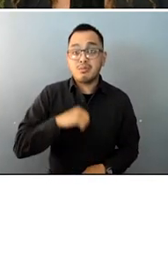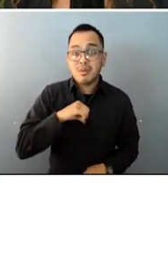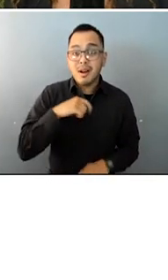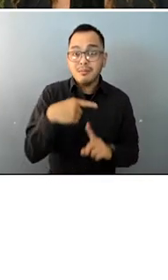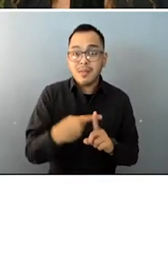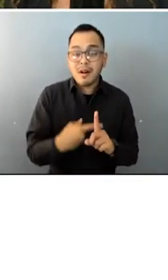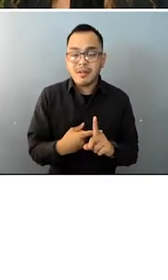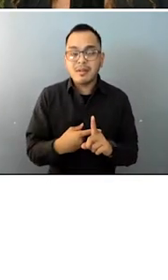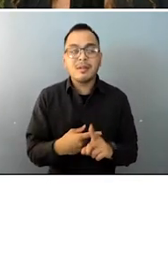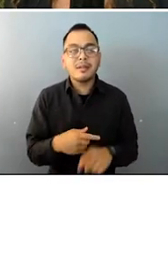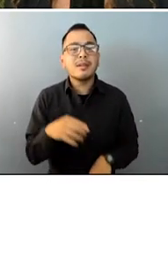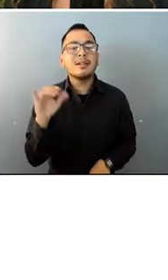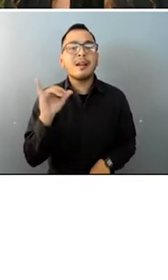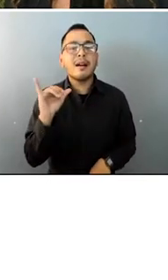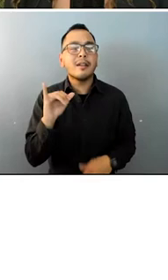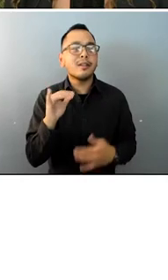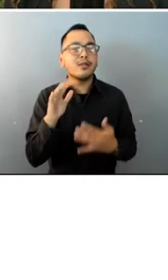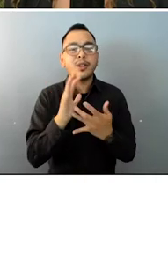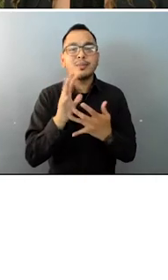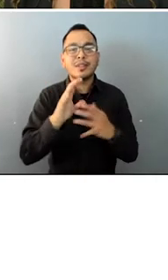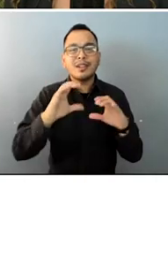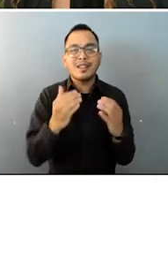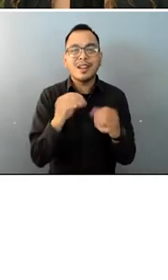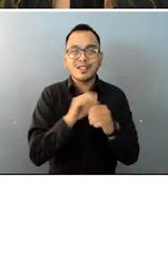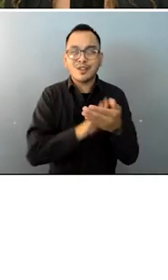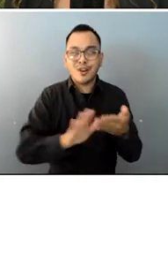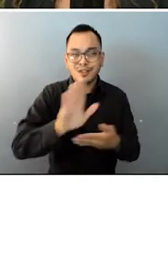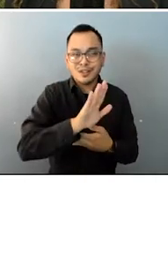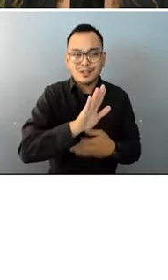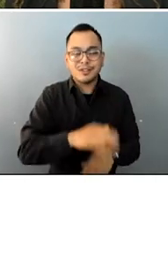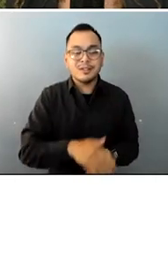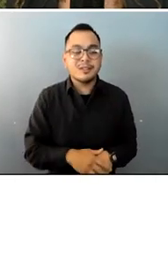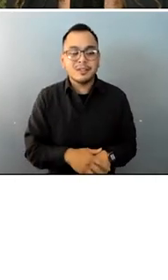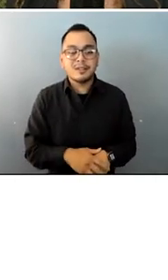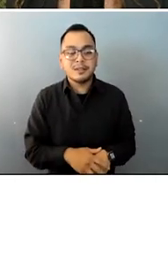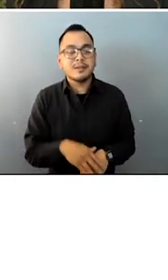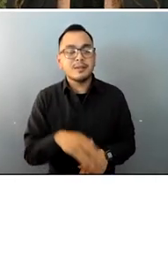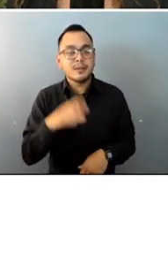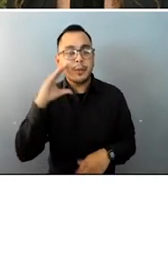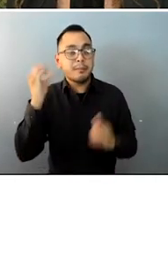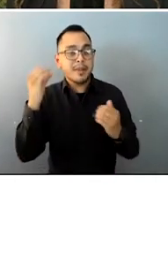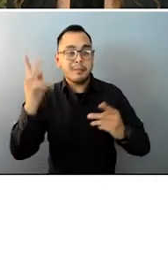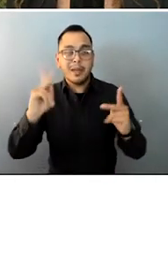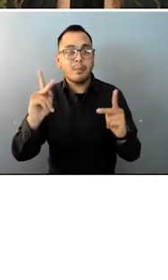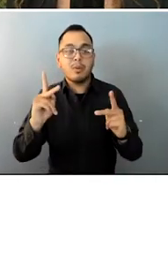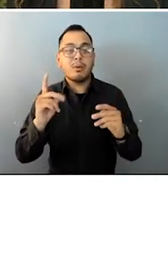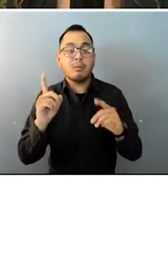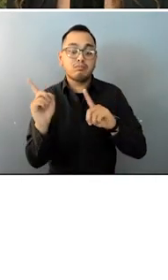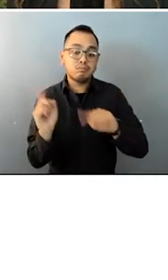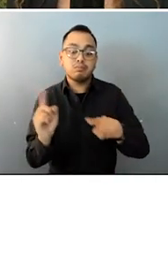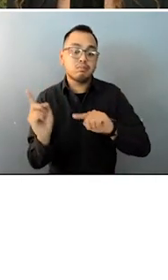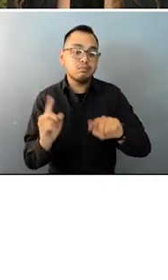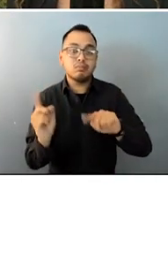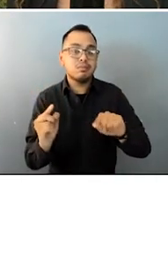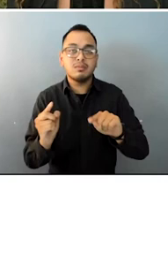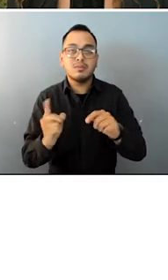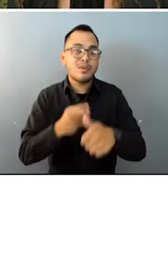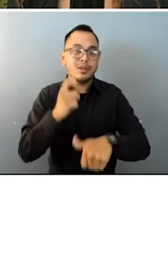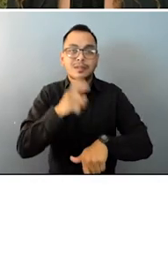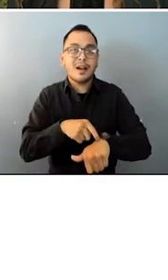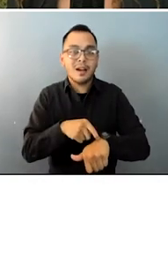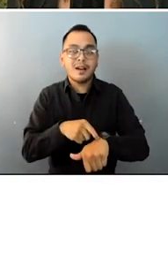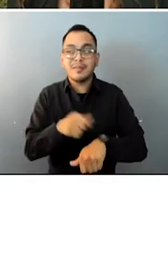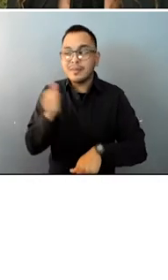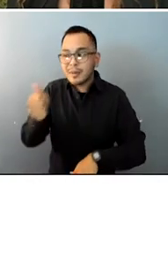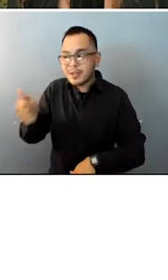Pride Month is like a freshman class in college. There's always this influx of new people who are coming in,